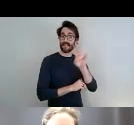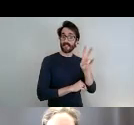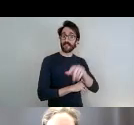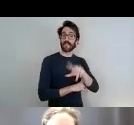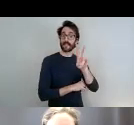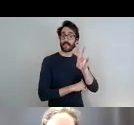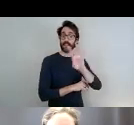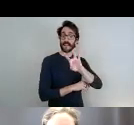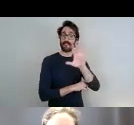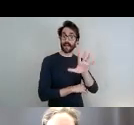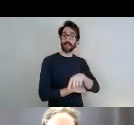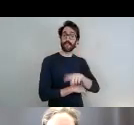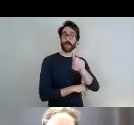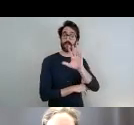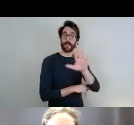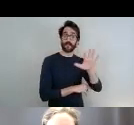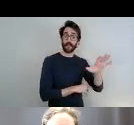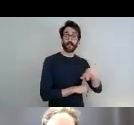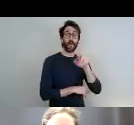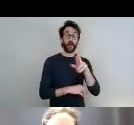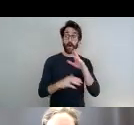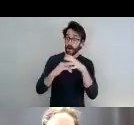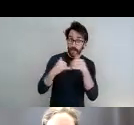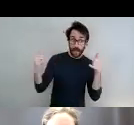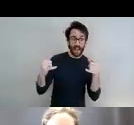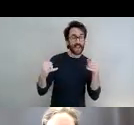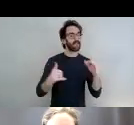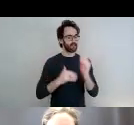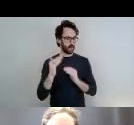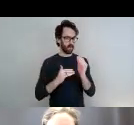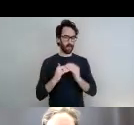1-877-785-1555, or you can go online if you're comfortable online and visit